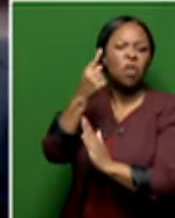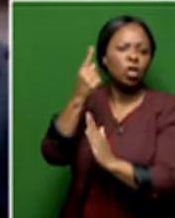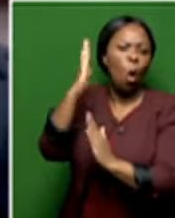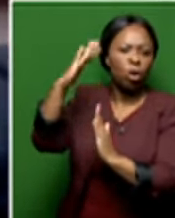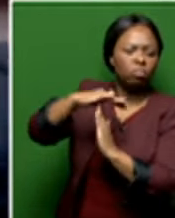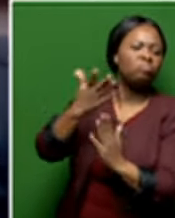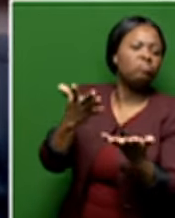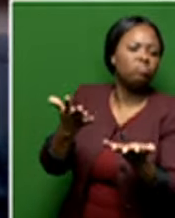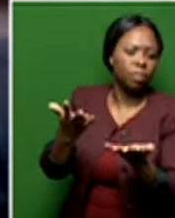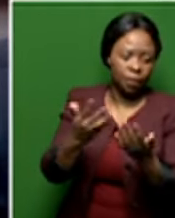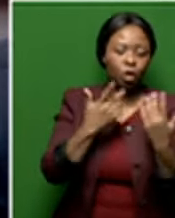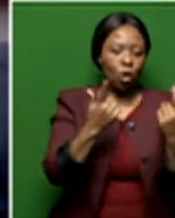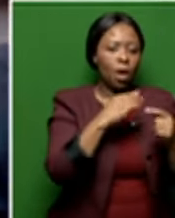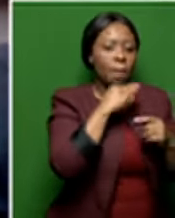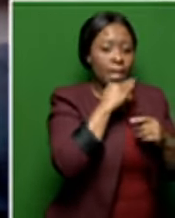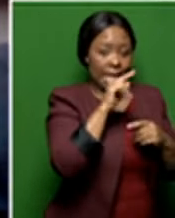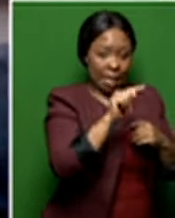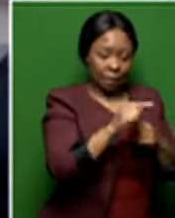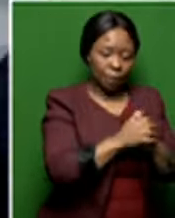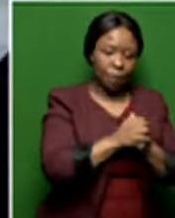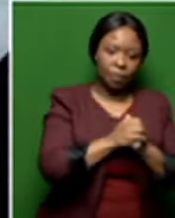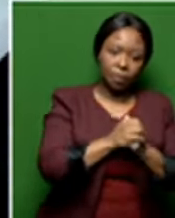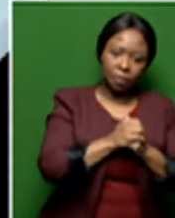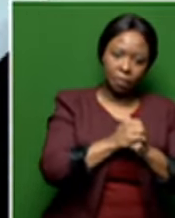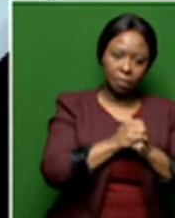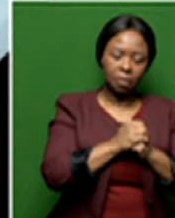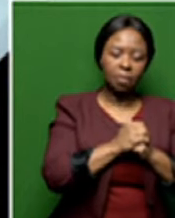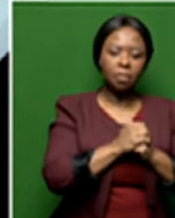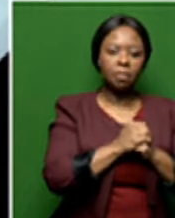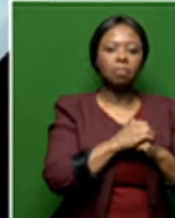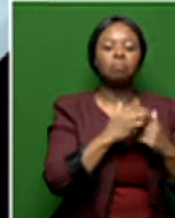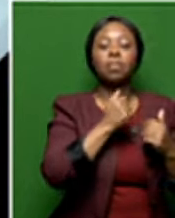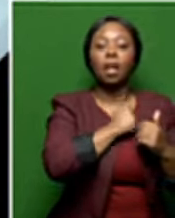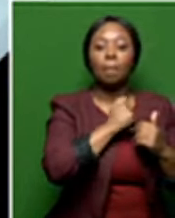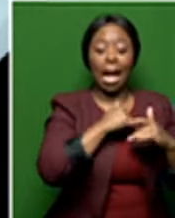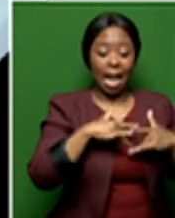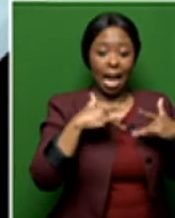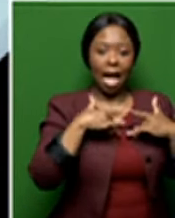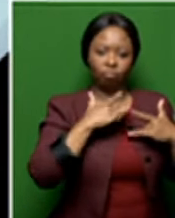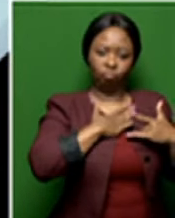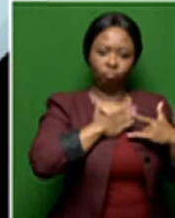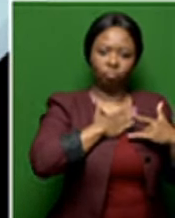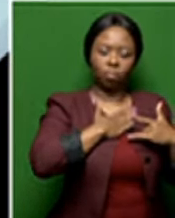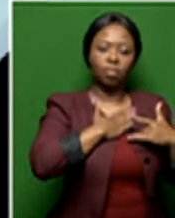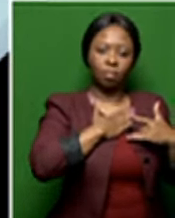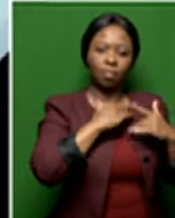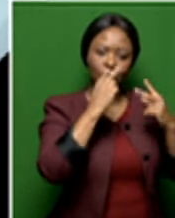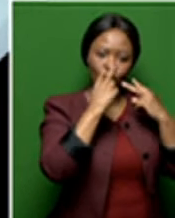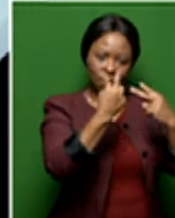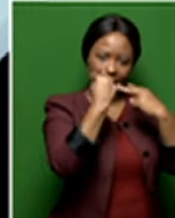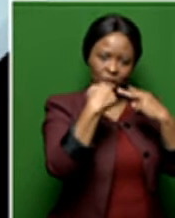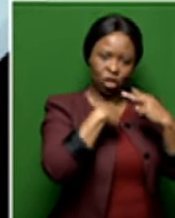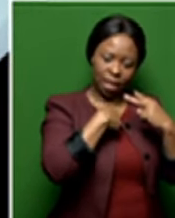I think for me, it's a reflection as well, Sims, of my own life. Yeah. I think I've started seeing